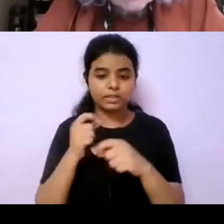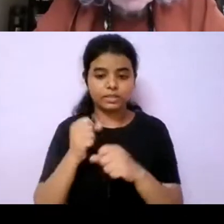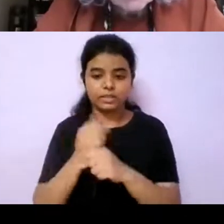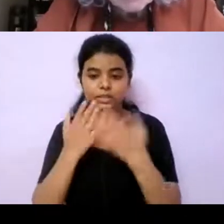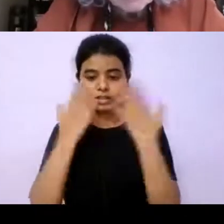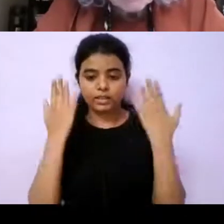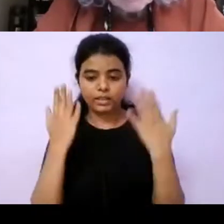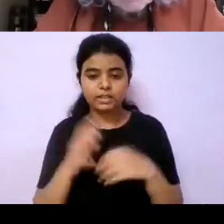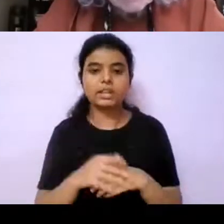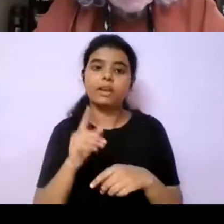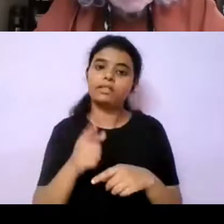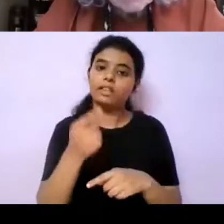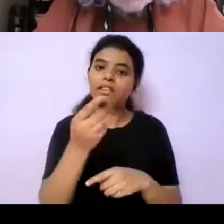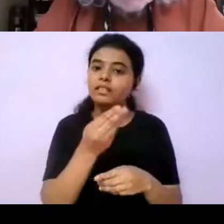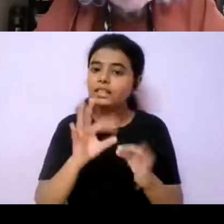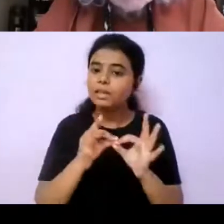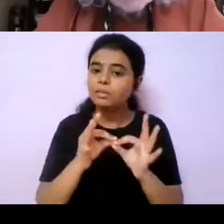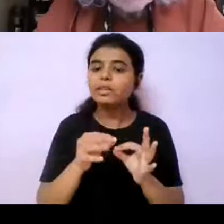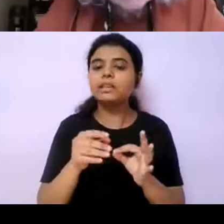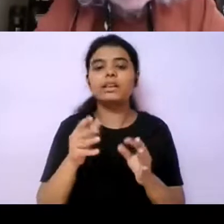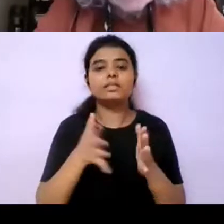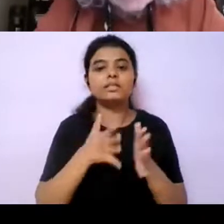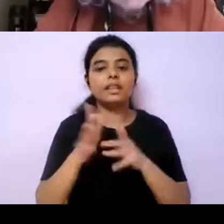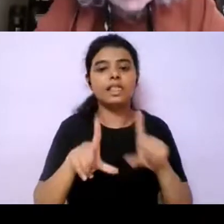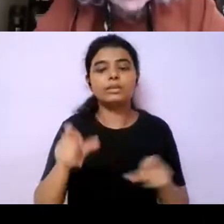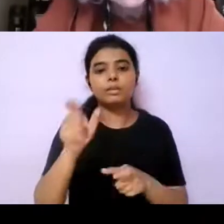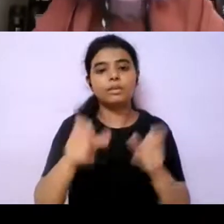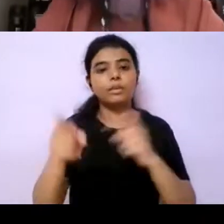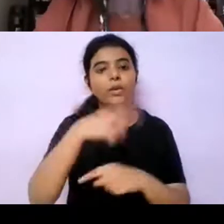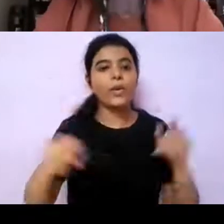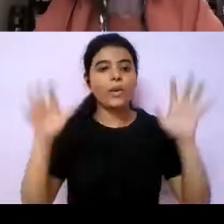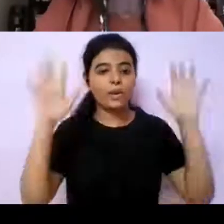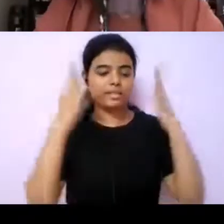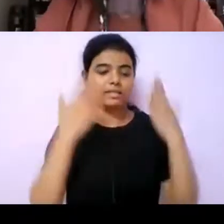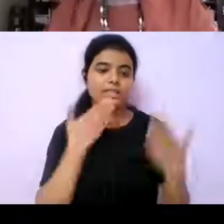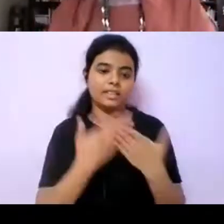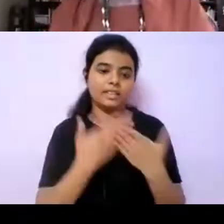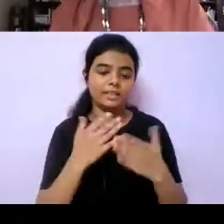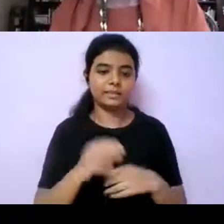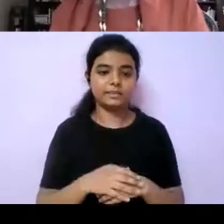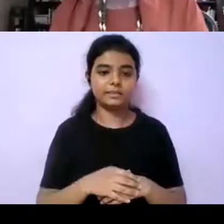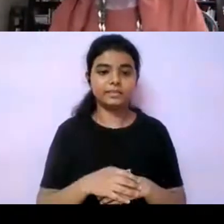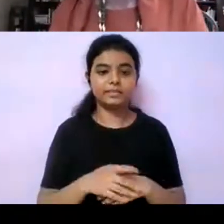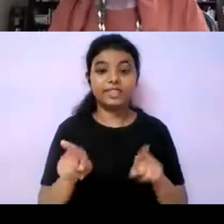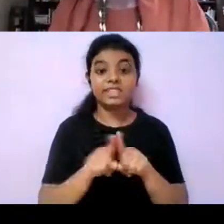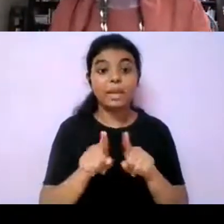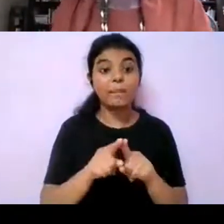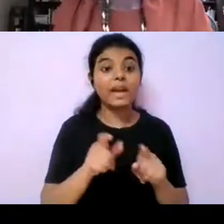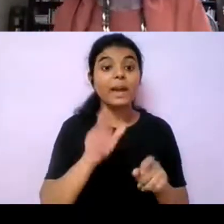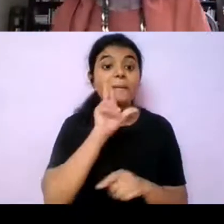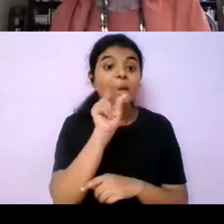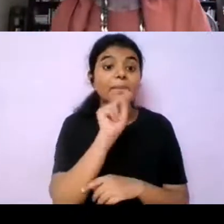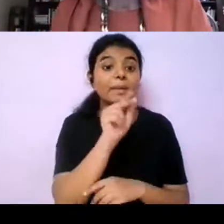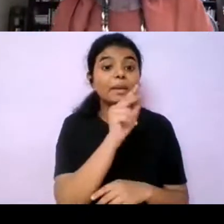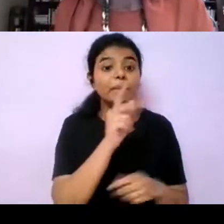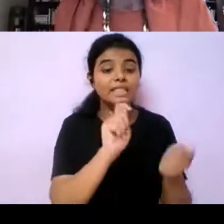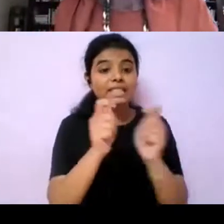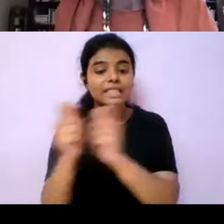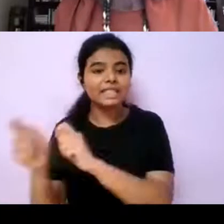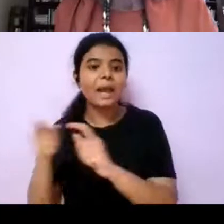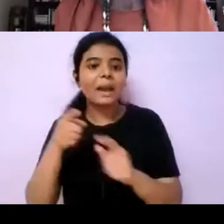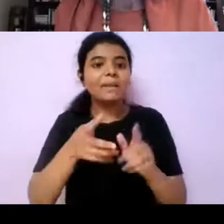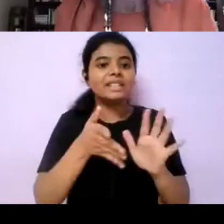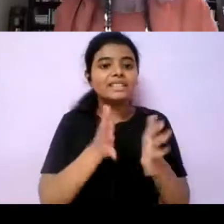is appreciating. They say that the speakers are changing, but the sign language interpreters